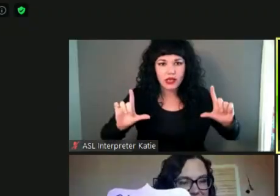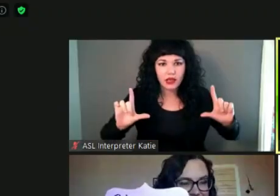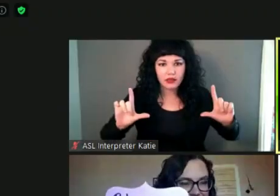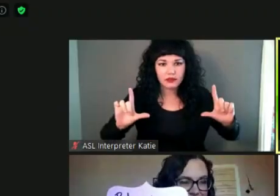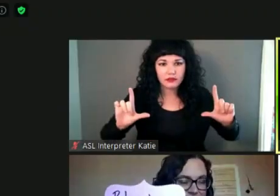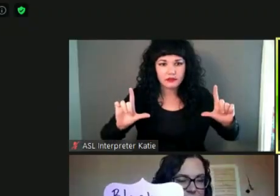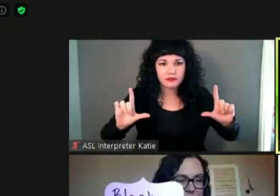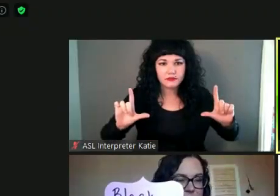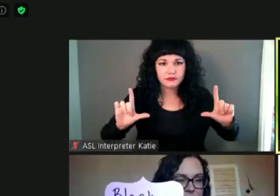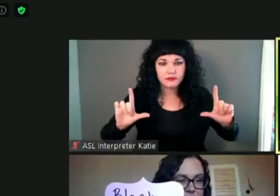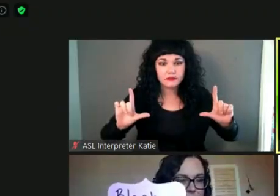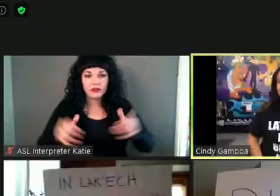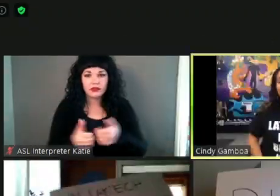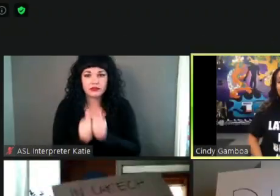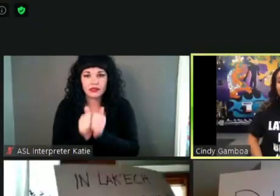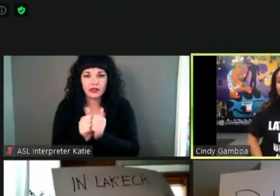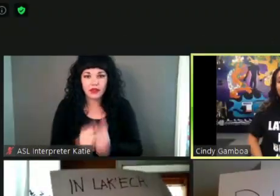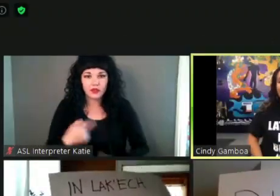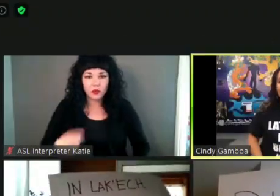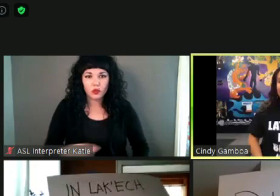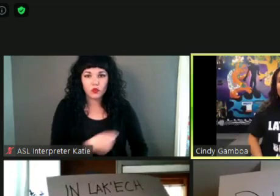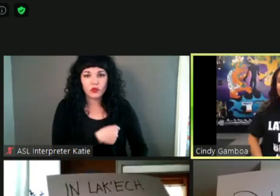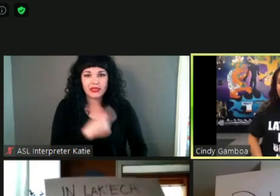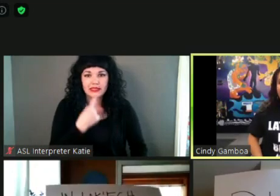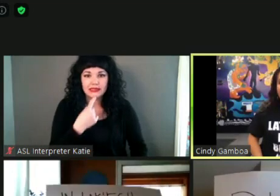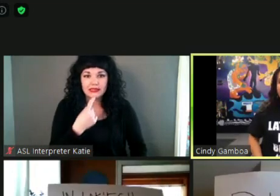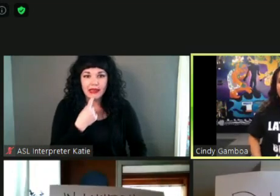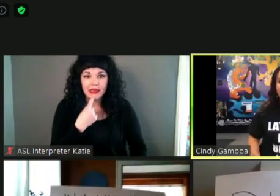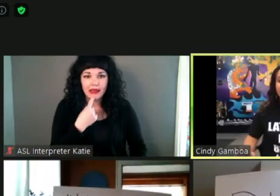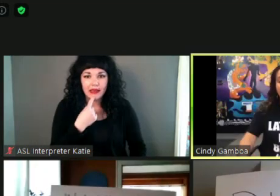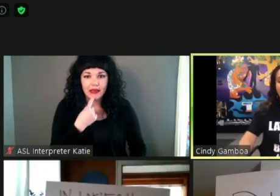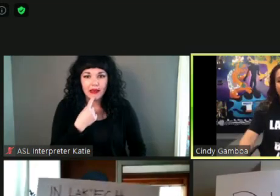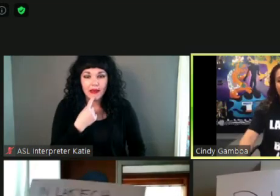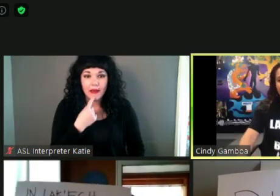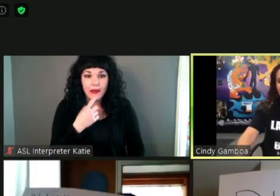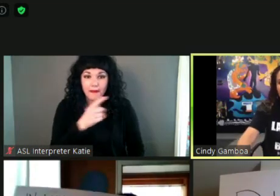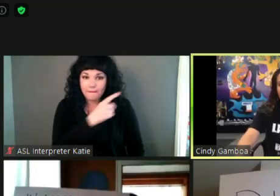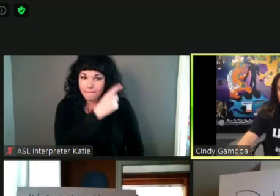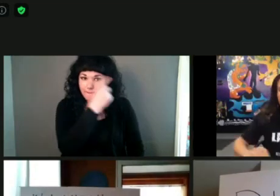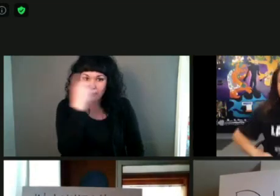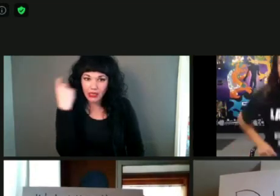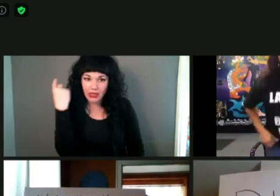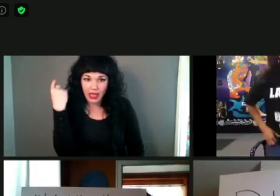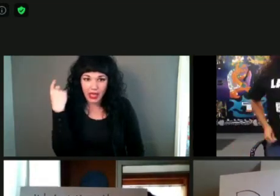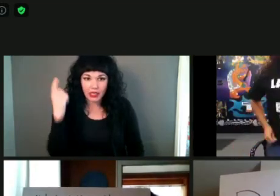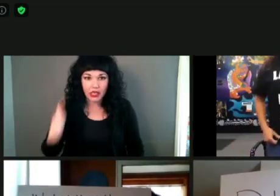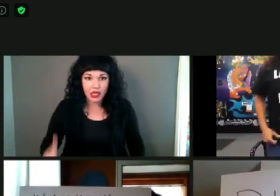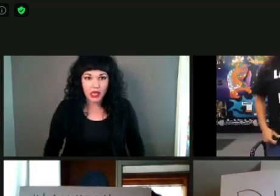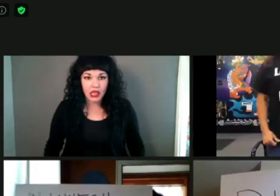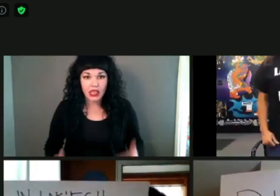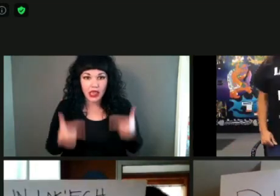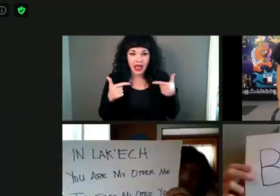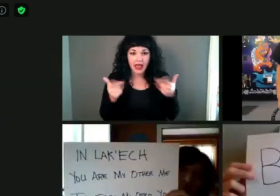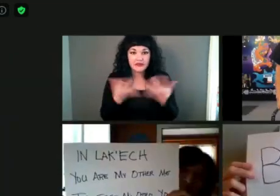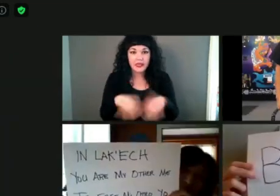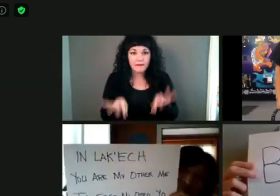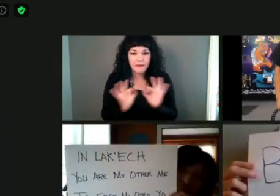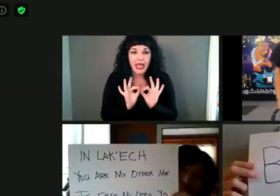we say, Black Lives Matter. Black Lives Matter.